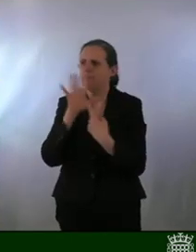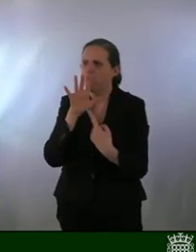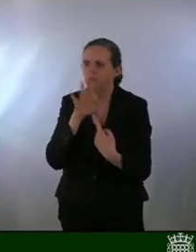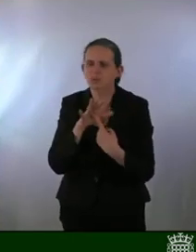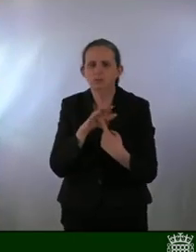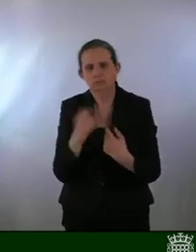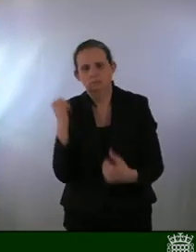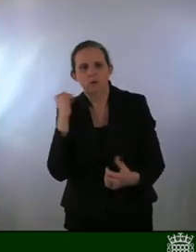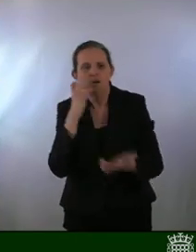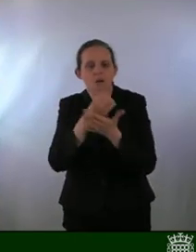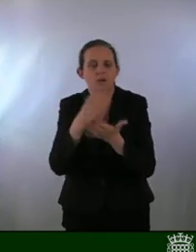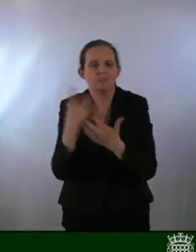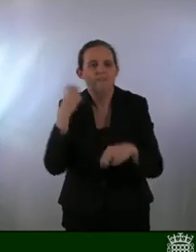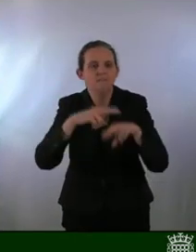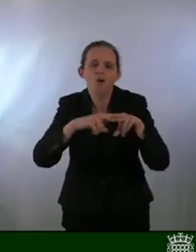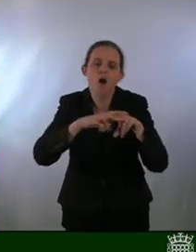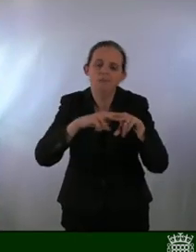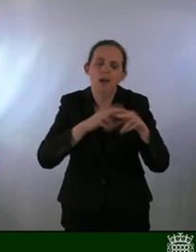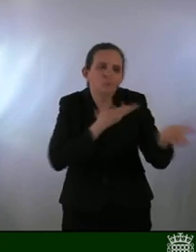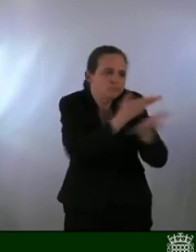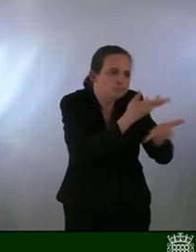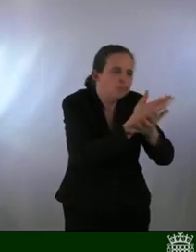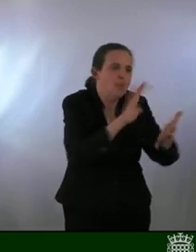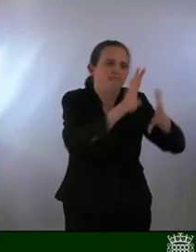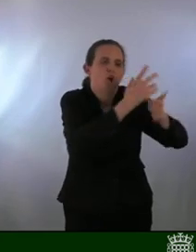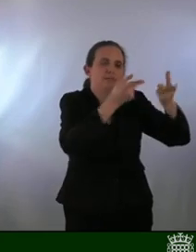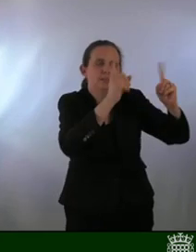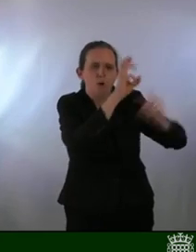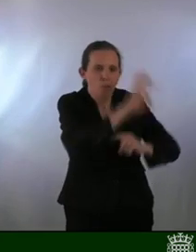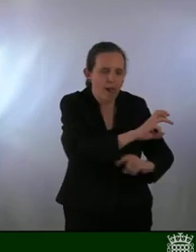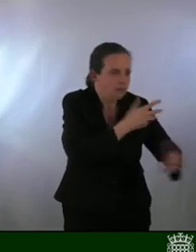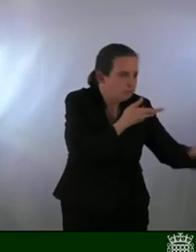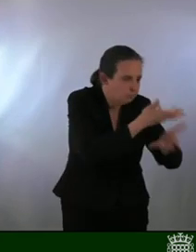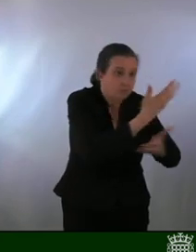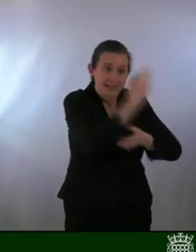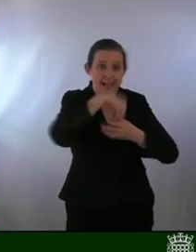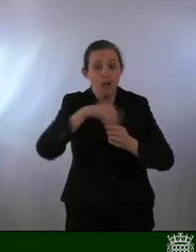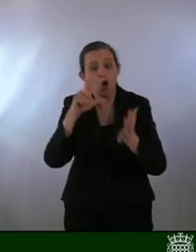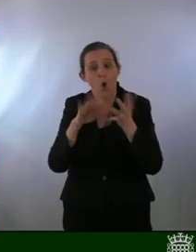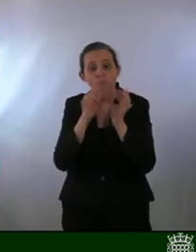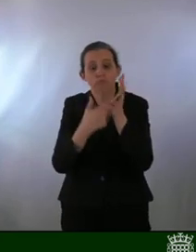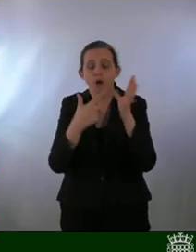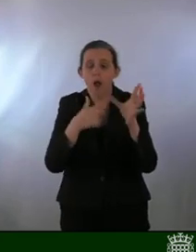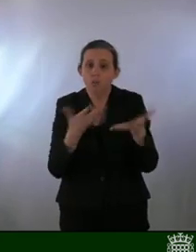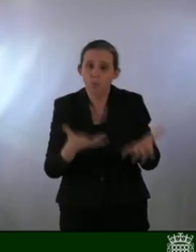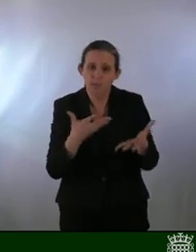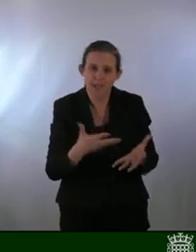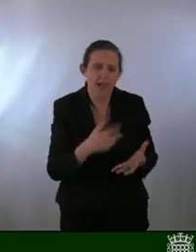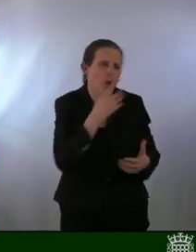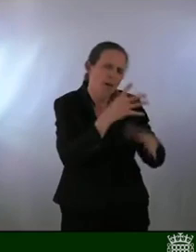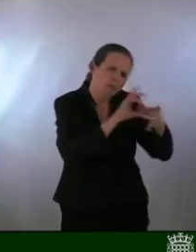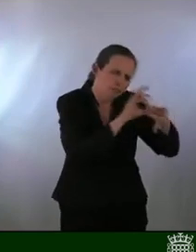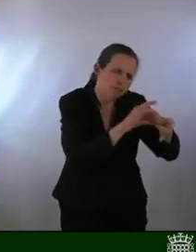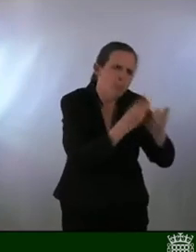opposite number who attended the Cobra today, and we're working very closely with the Welsh authorities who, of course, run the NHS in